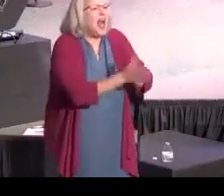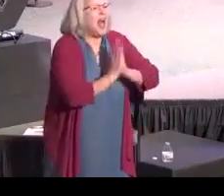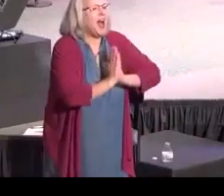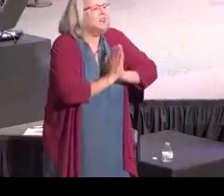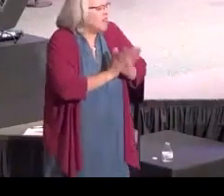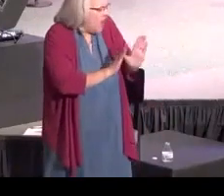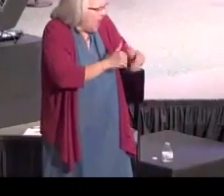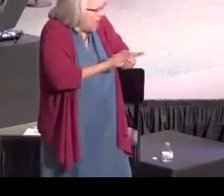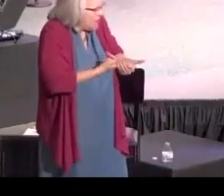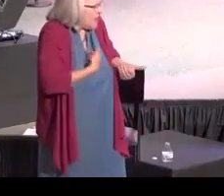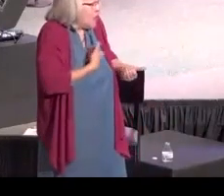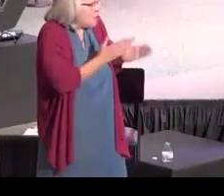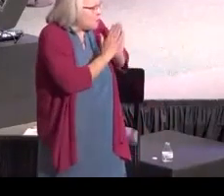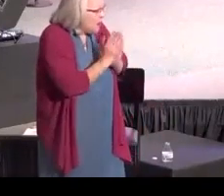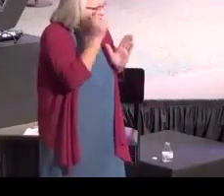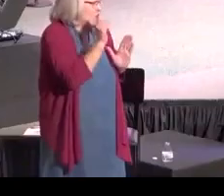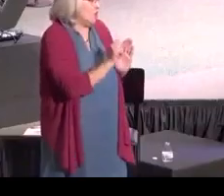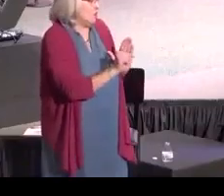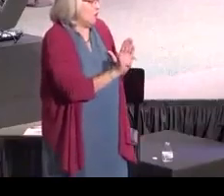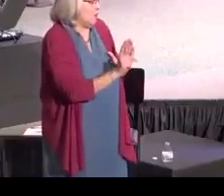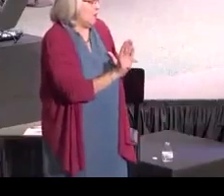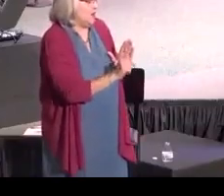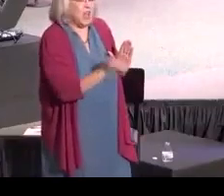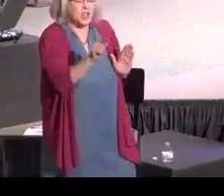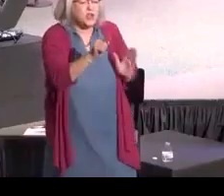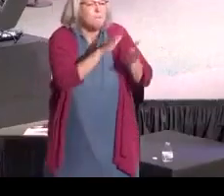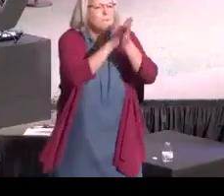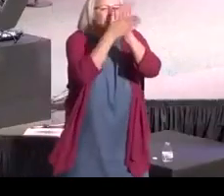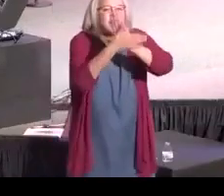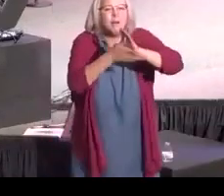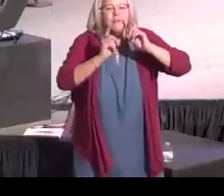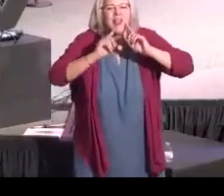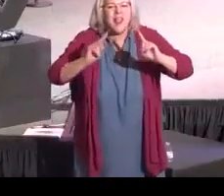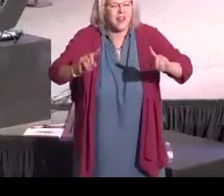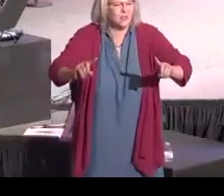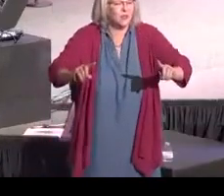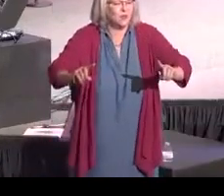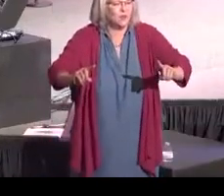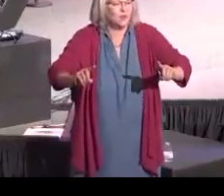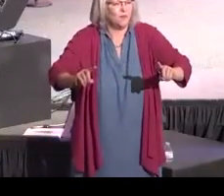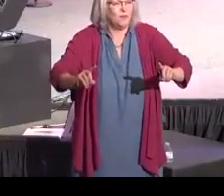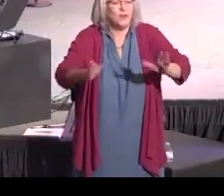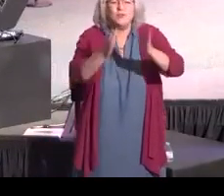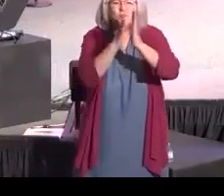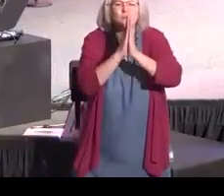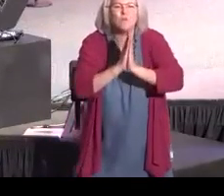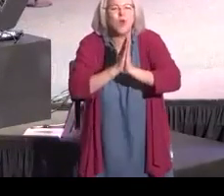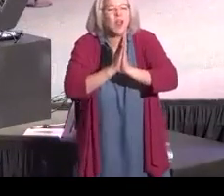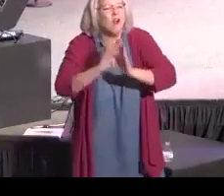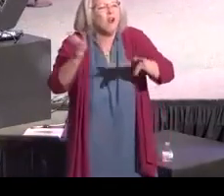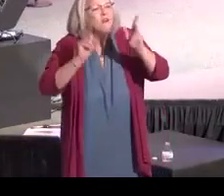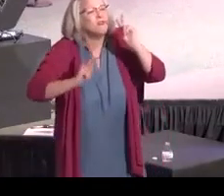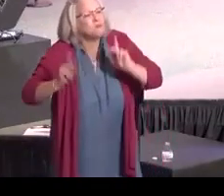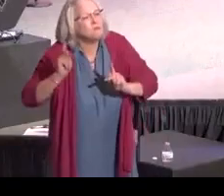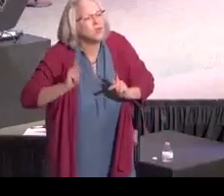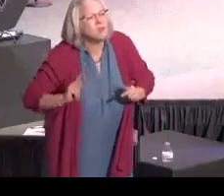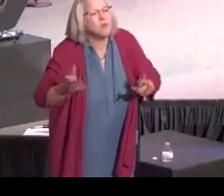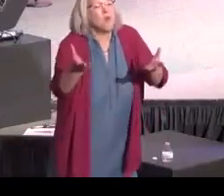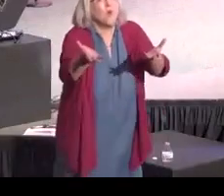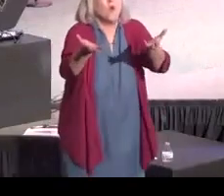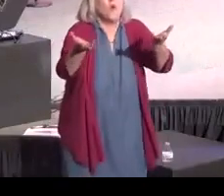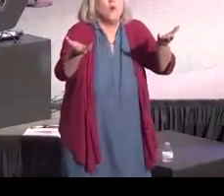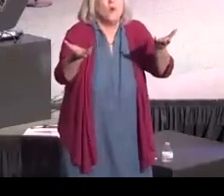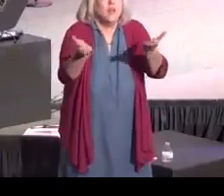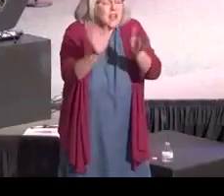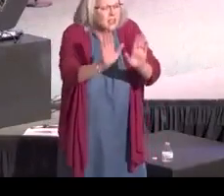God, right? You become the answer to the prayers of the people